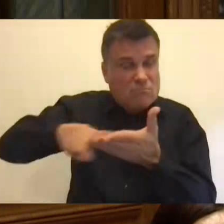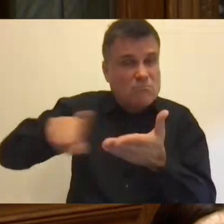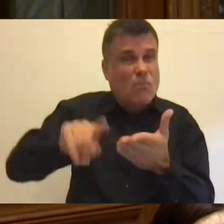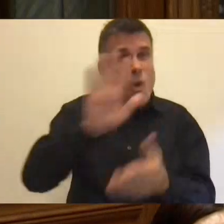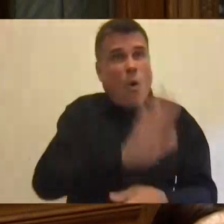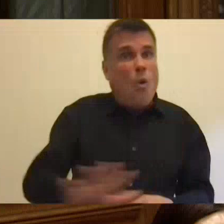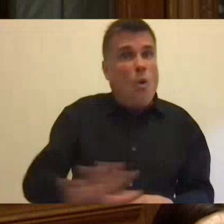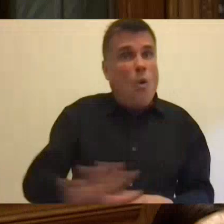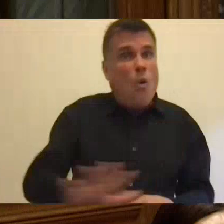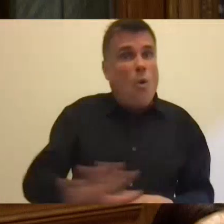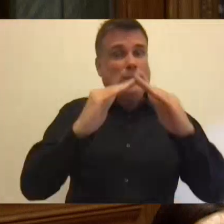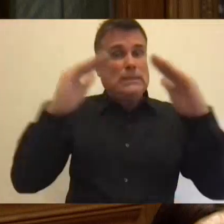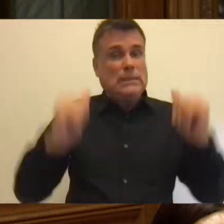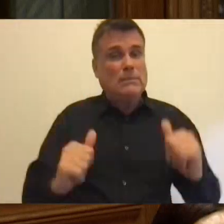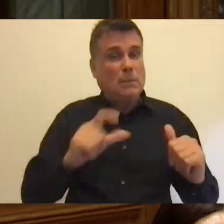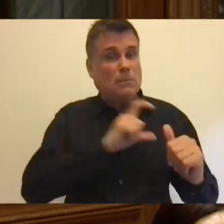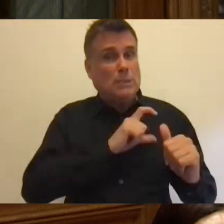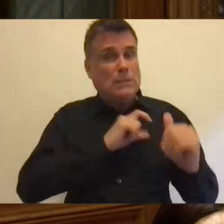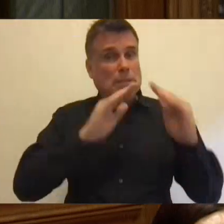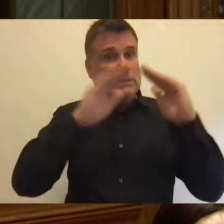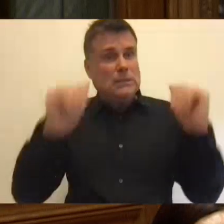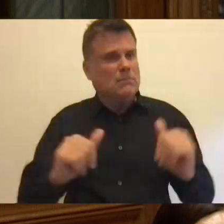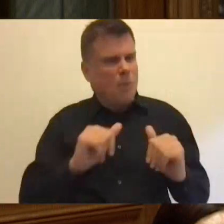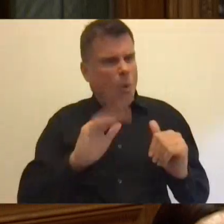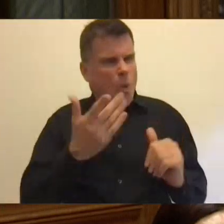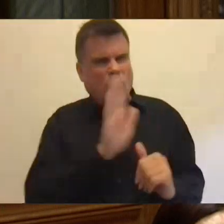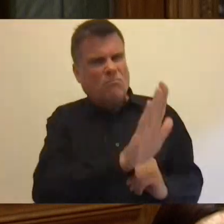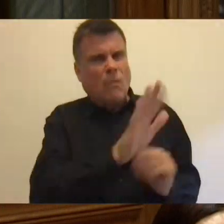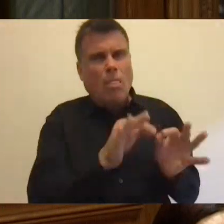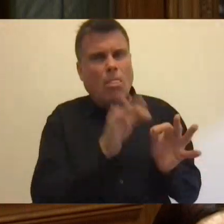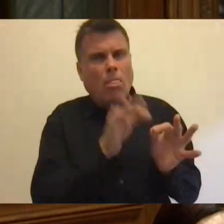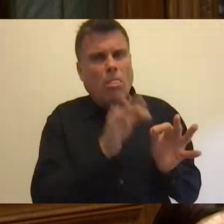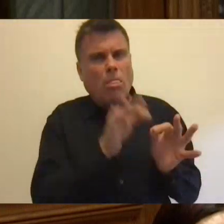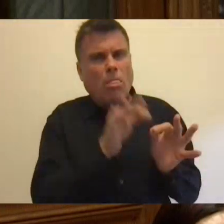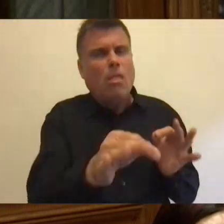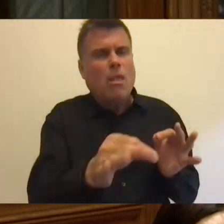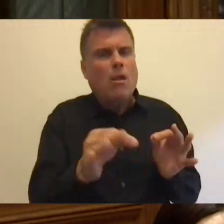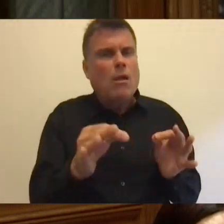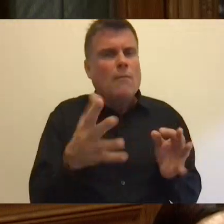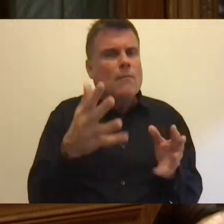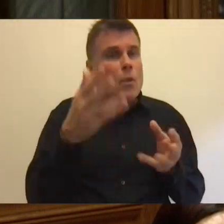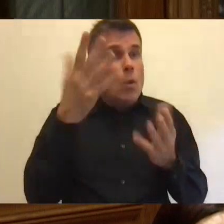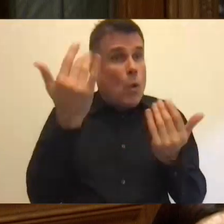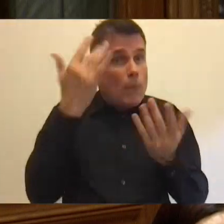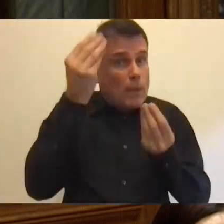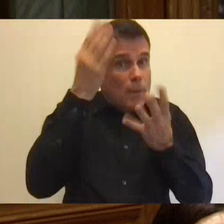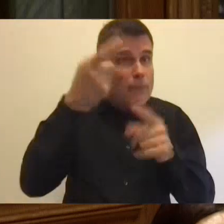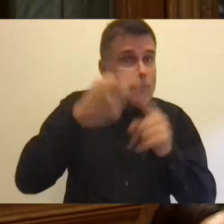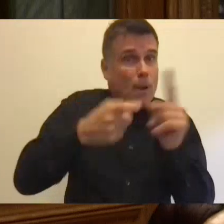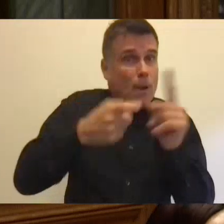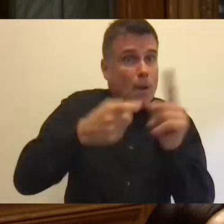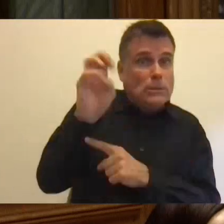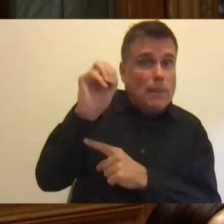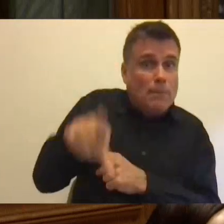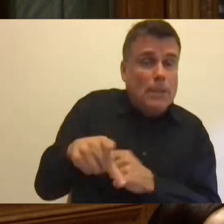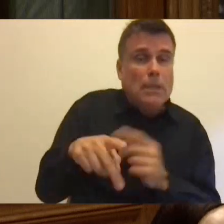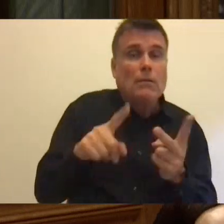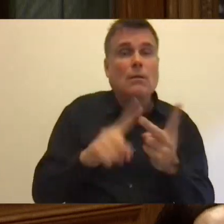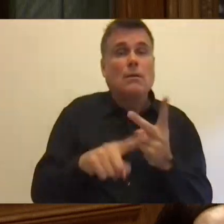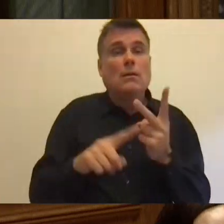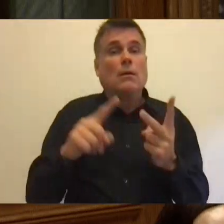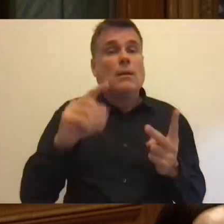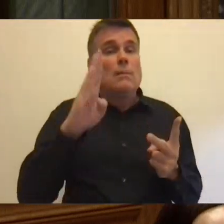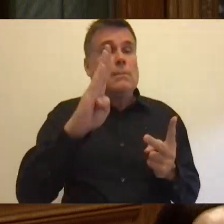RCMP is not giving them information. The BC Civil Liberties Association, the Union of BC Indian Chiefs have called for the CURG to be disbanded. due